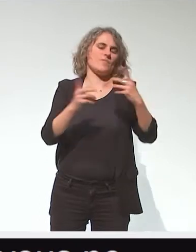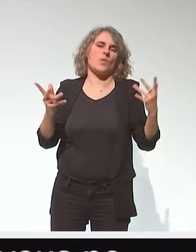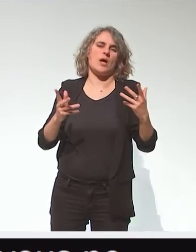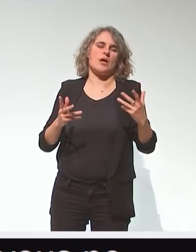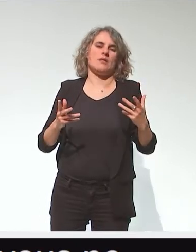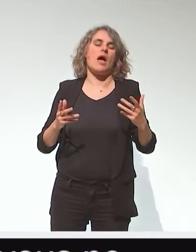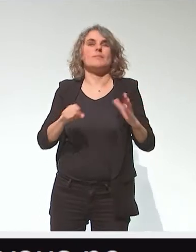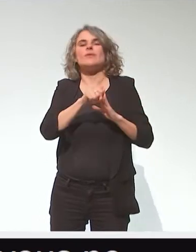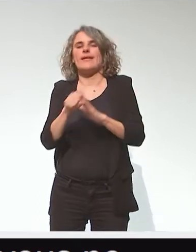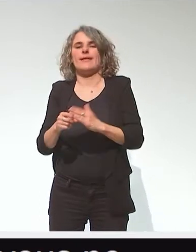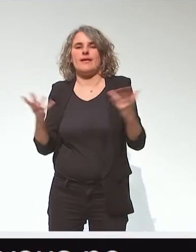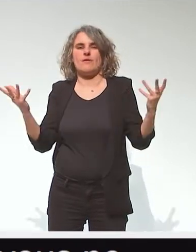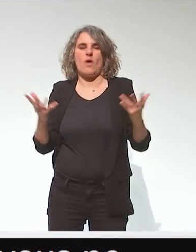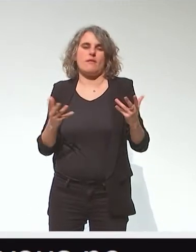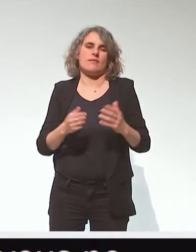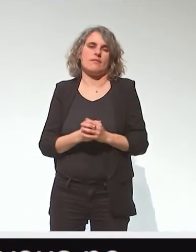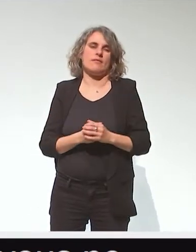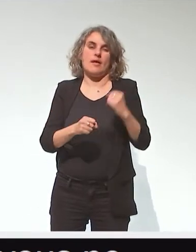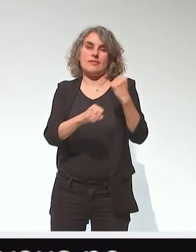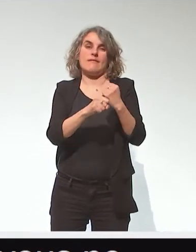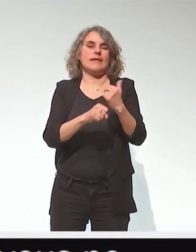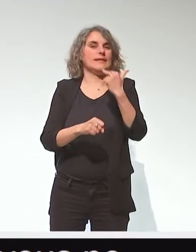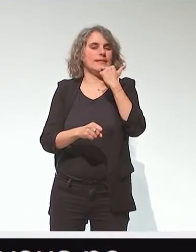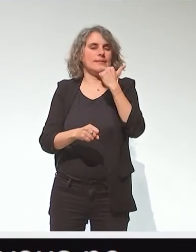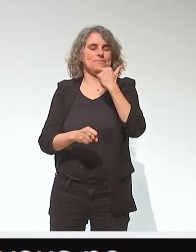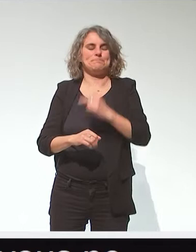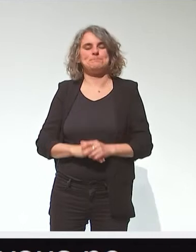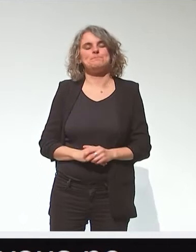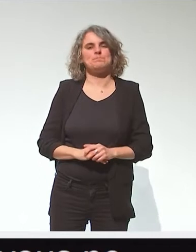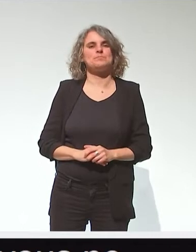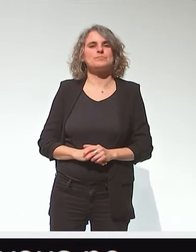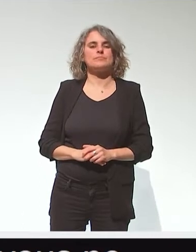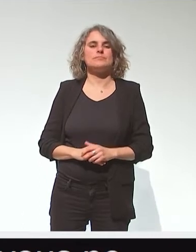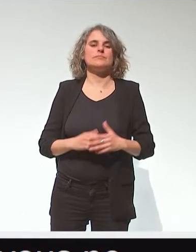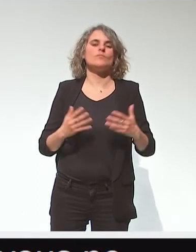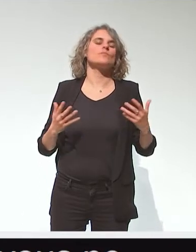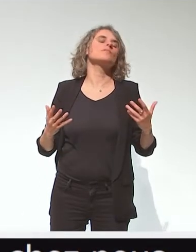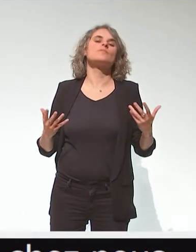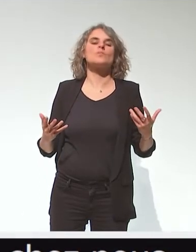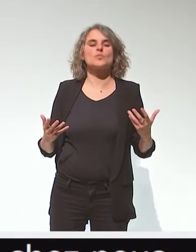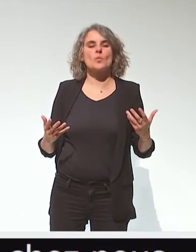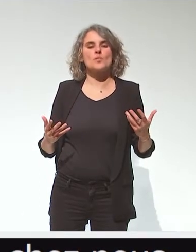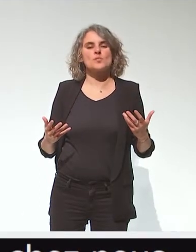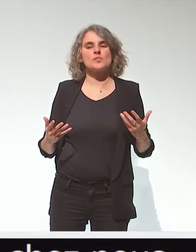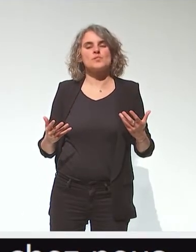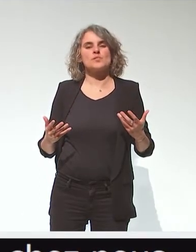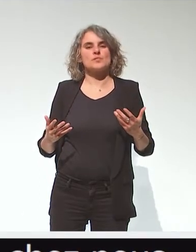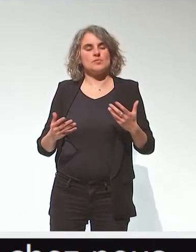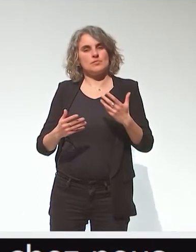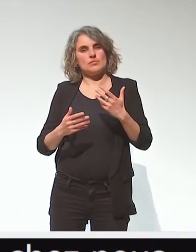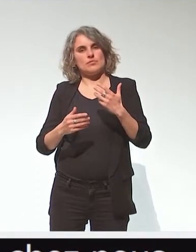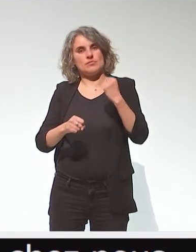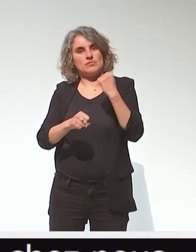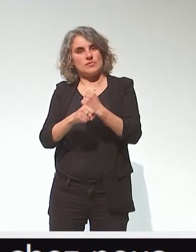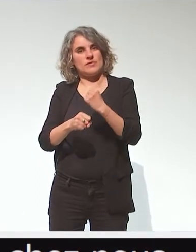quality of jobs, strengthening the employment and integration services that is currently carried out together